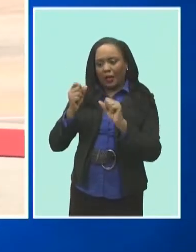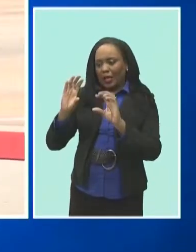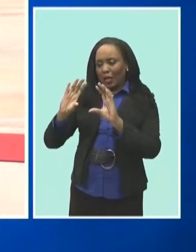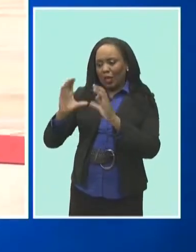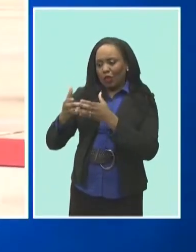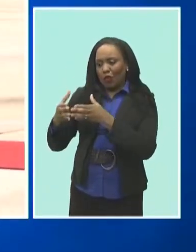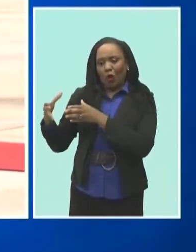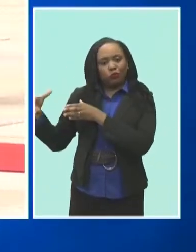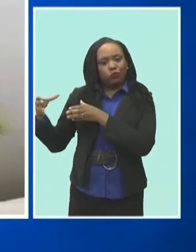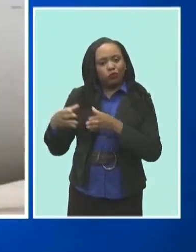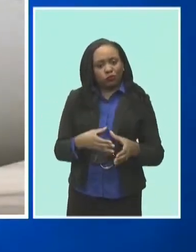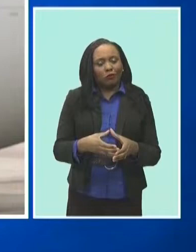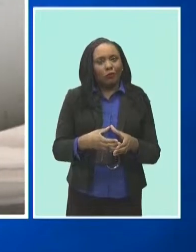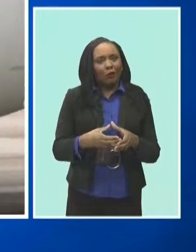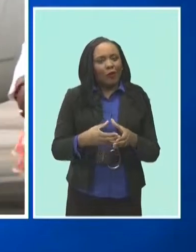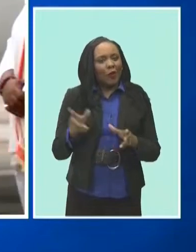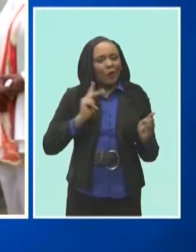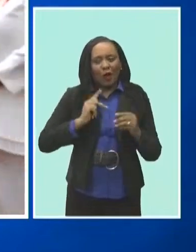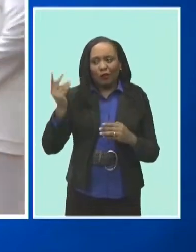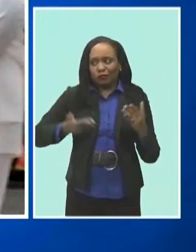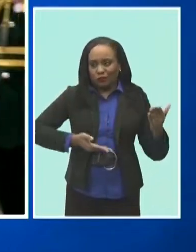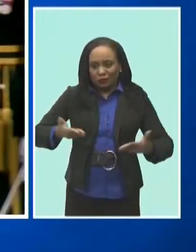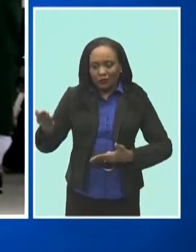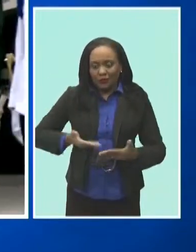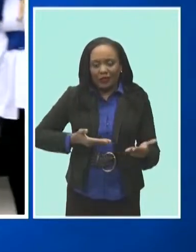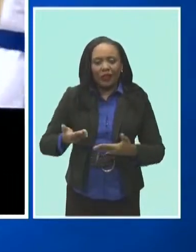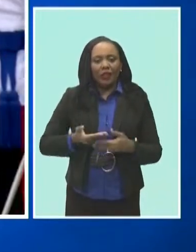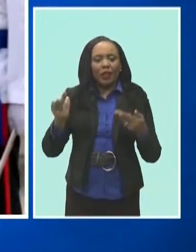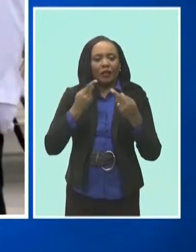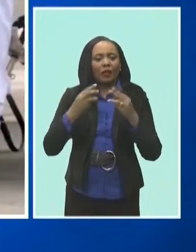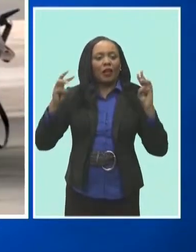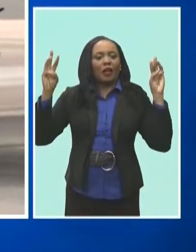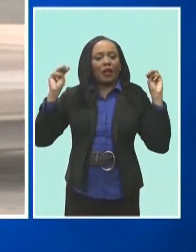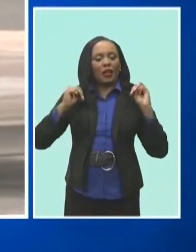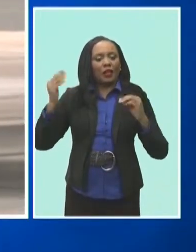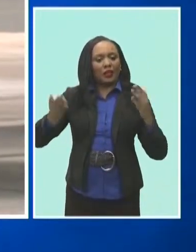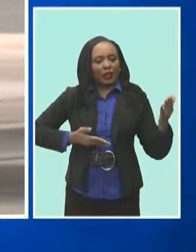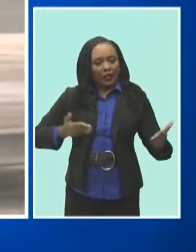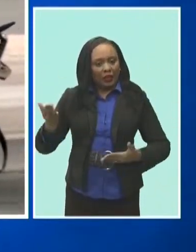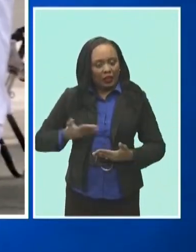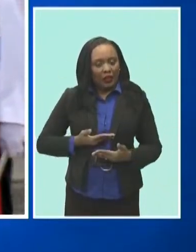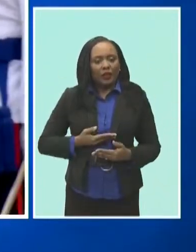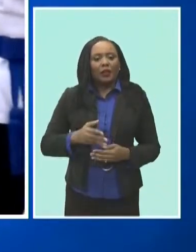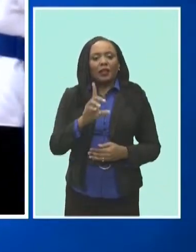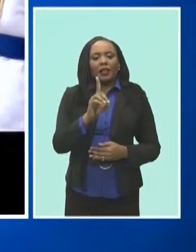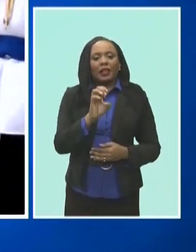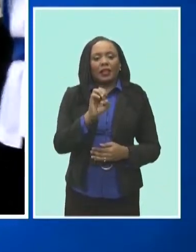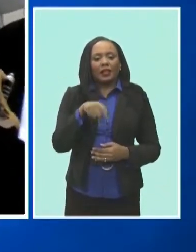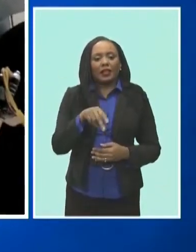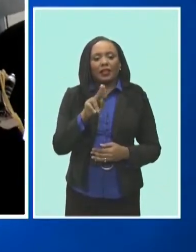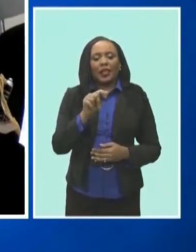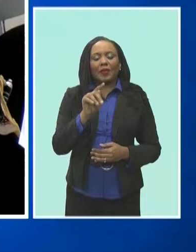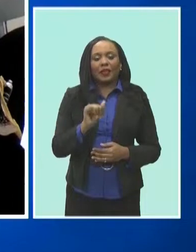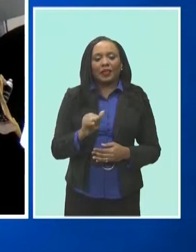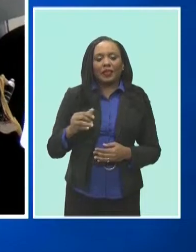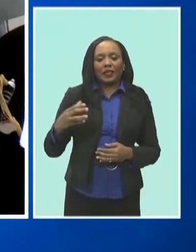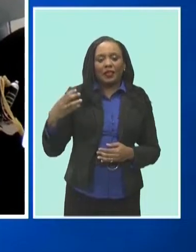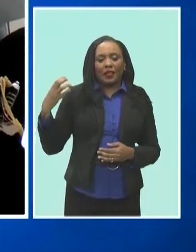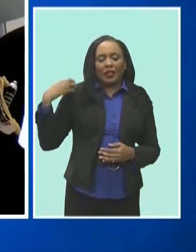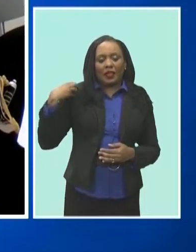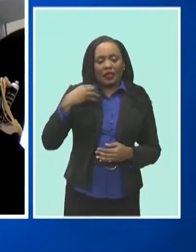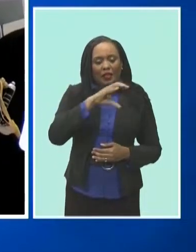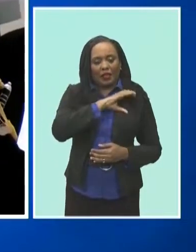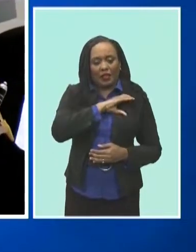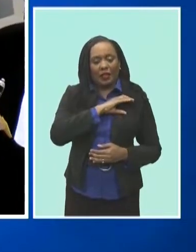a red carpet welcome. He was greeted by Prime Minister Mia Amor Motley, Deputy Commissioner of Police Erwin Boyce,